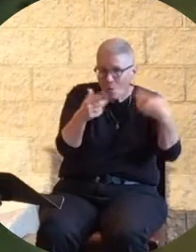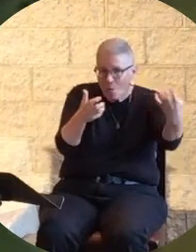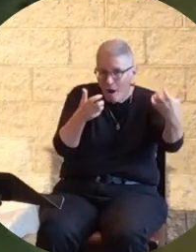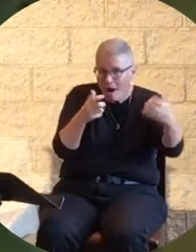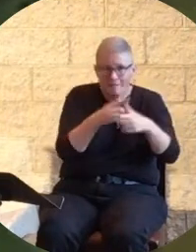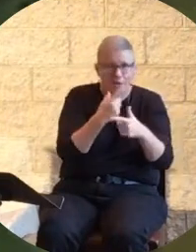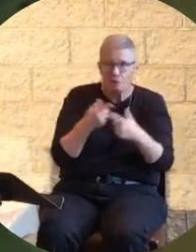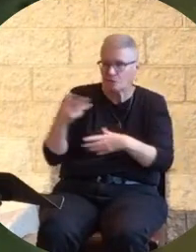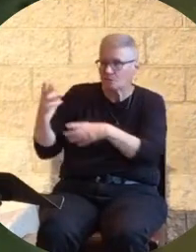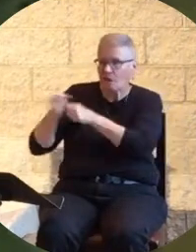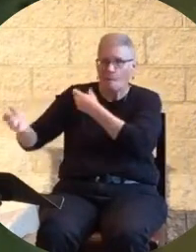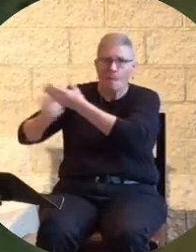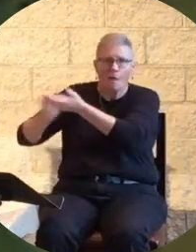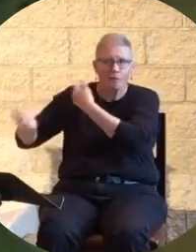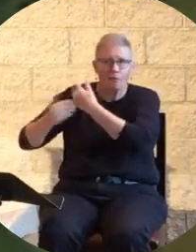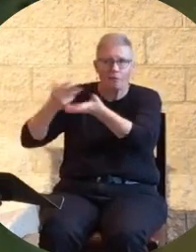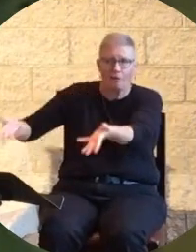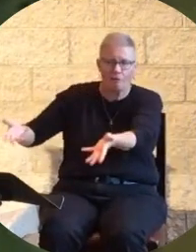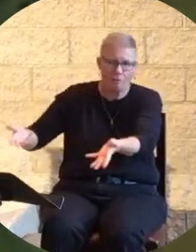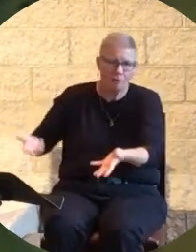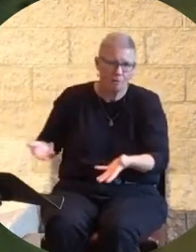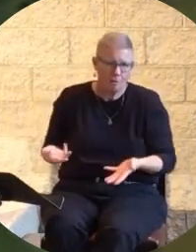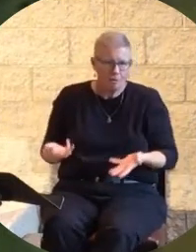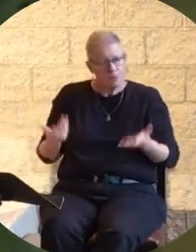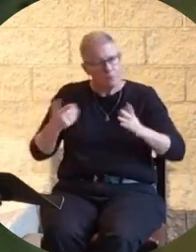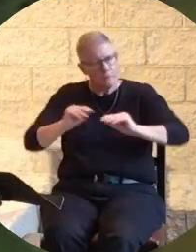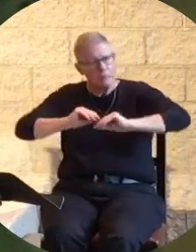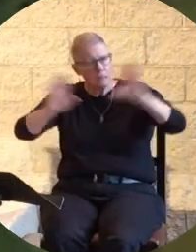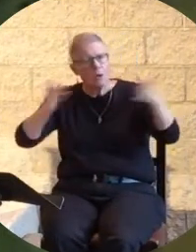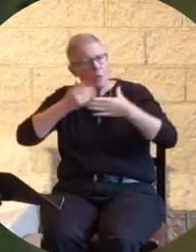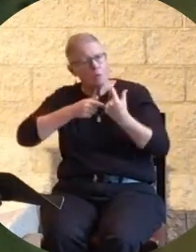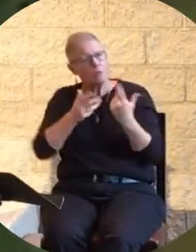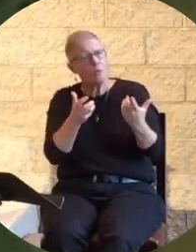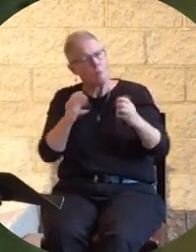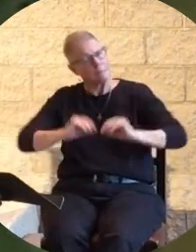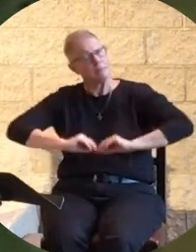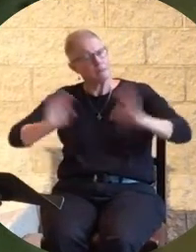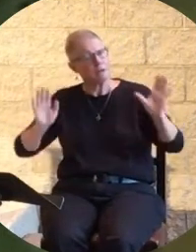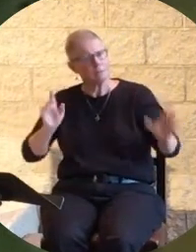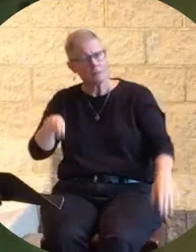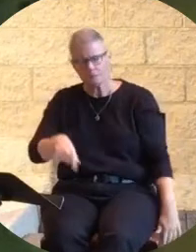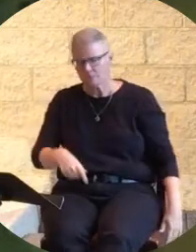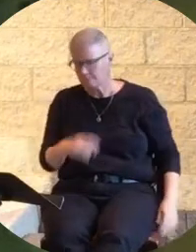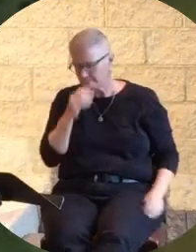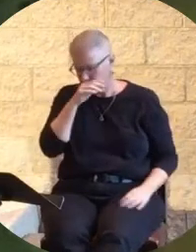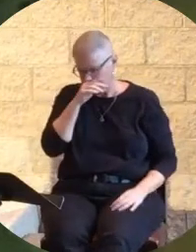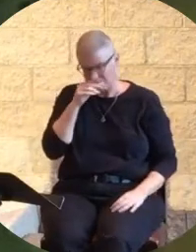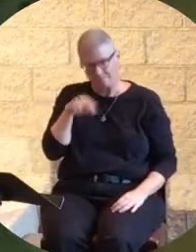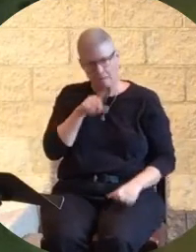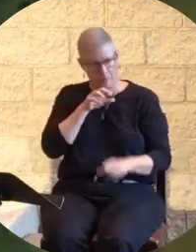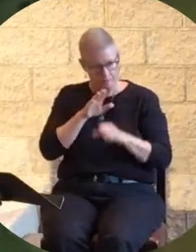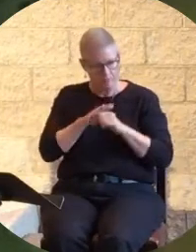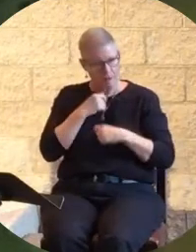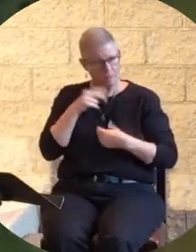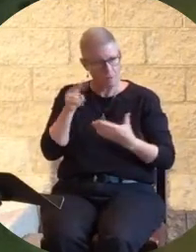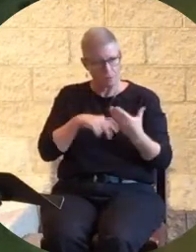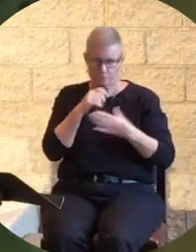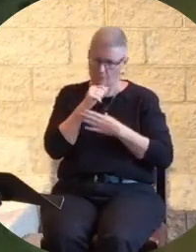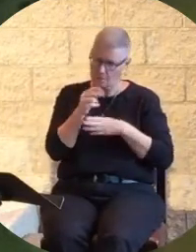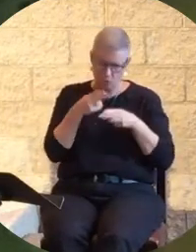Let's find out. Let's be clear about what we want. So I'm going to read this affirmation. It's not